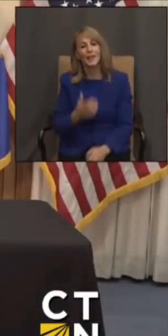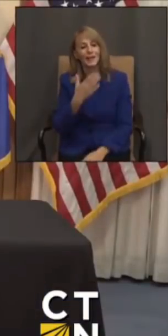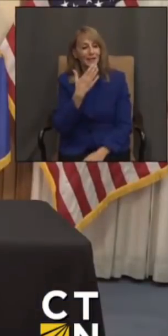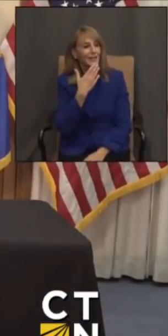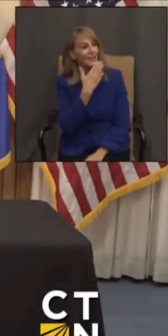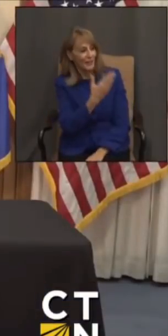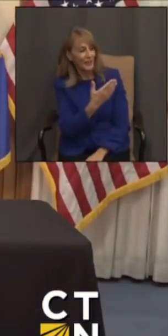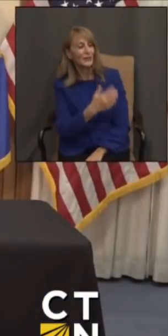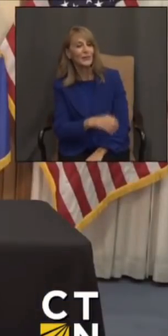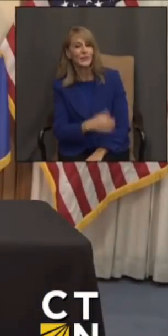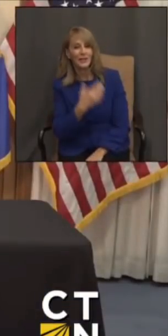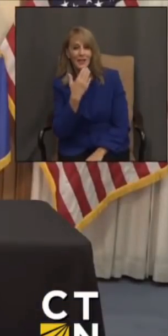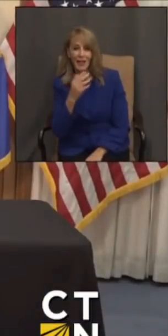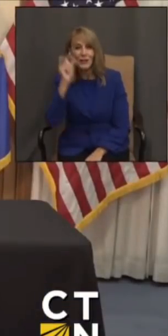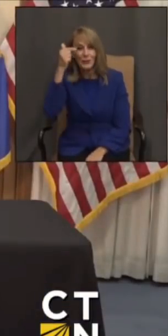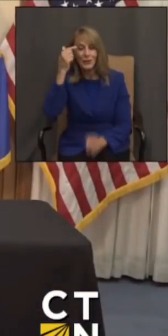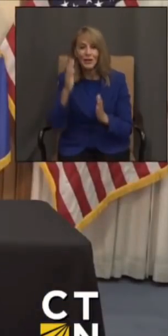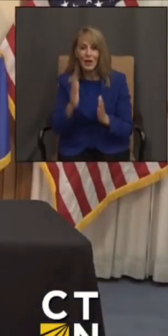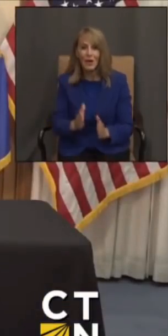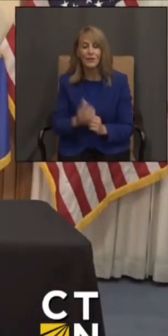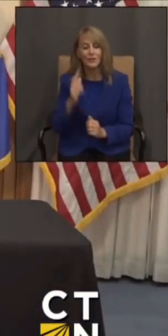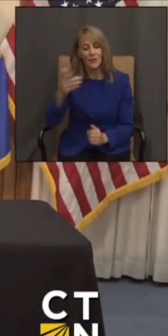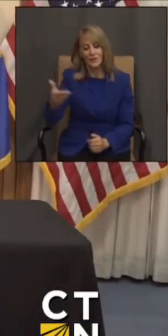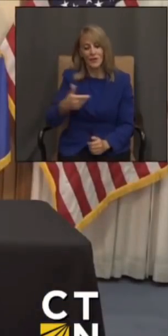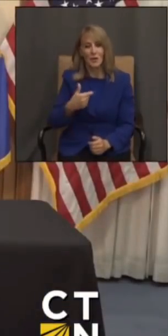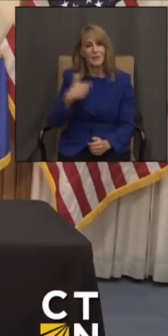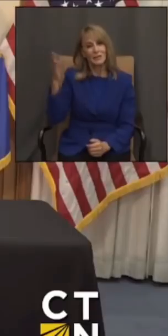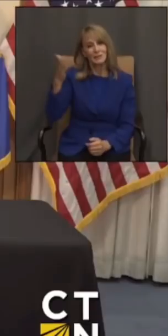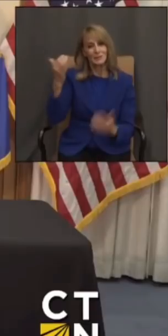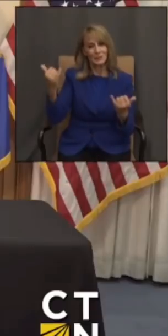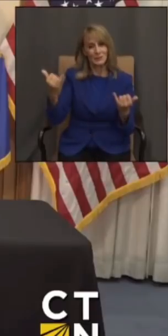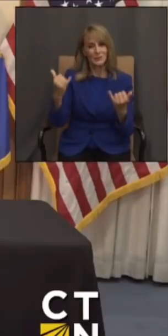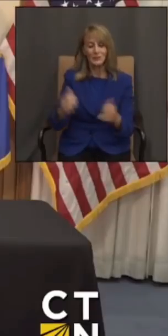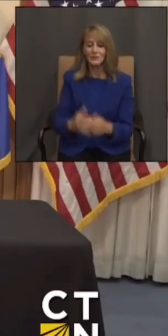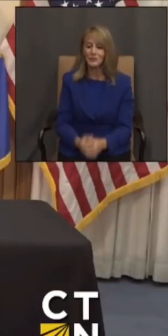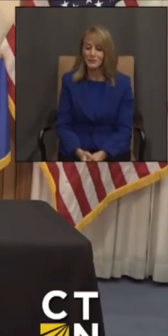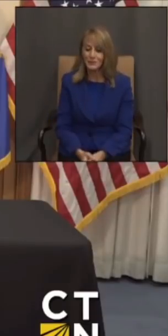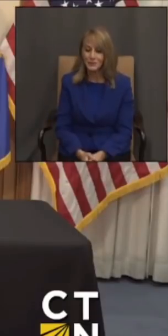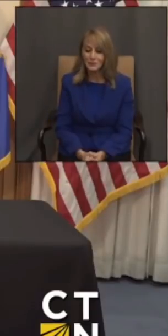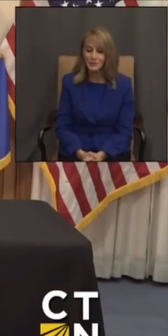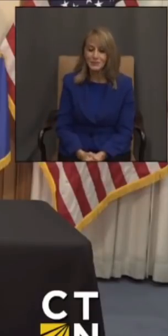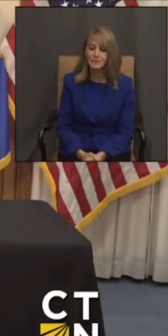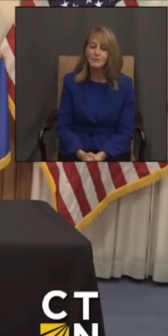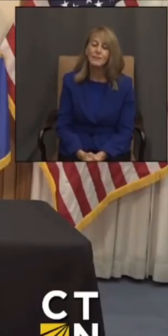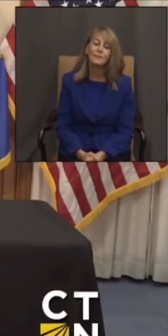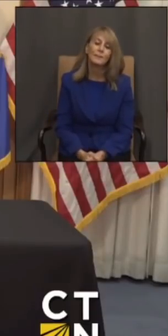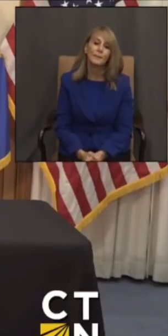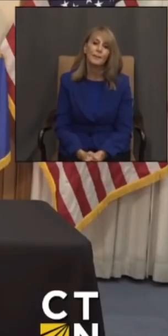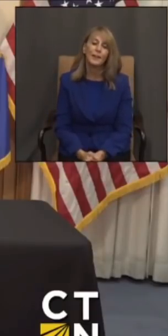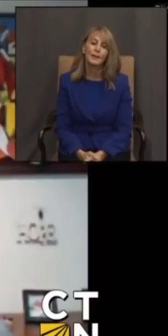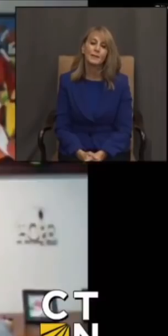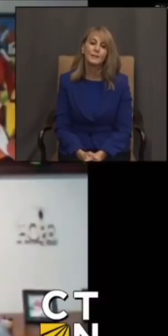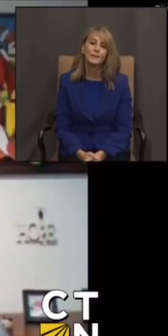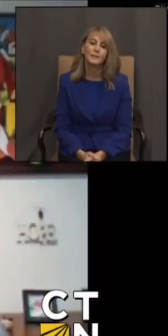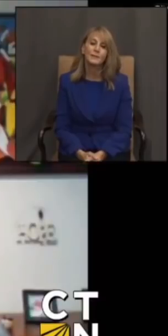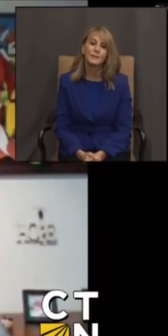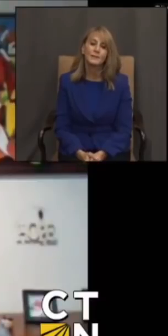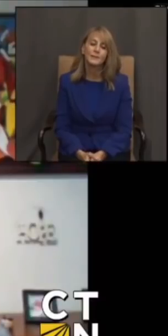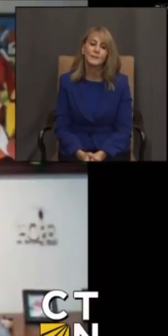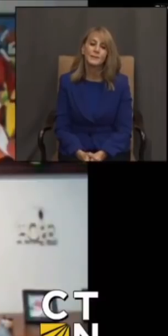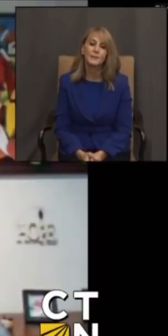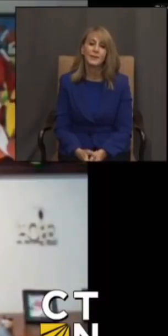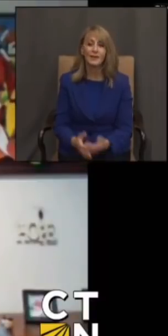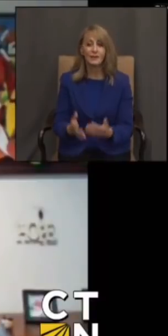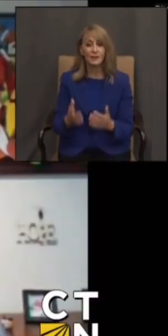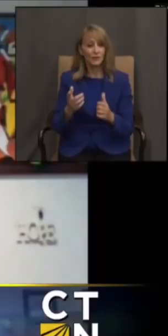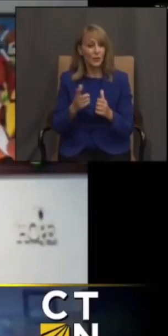so much, Commissioner, and thank you, Governor, for the invitation to be here. Yeah, I also want to, start by just thanking our